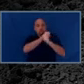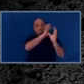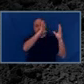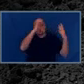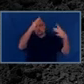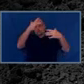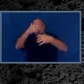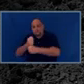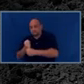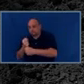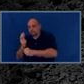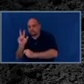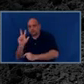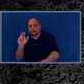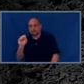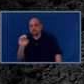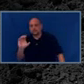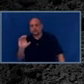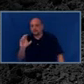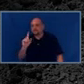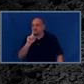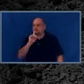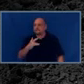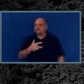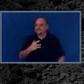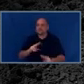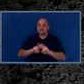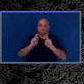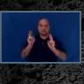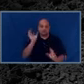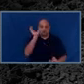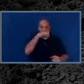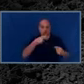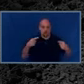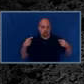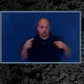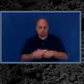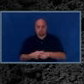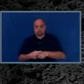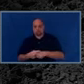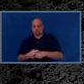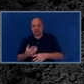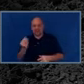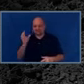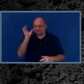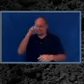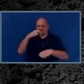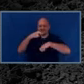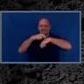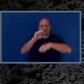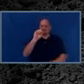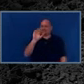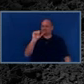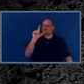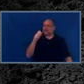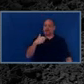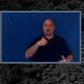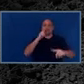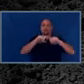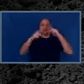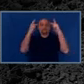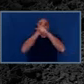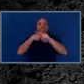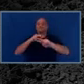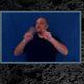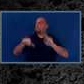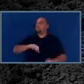a weird, surreal juxtaposition of timescales. But I'm incredibly happy and proud and